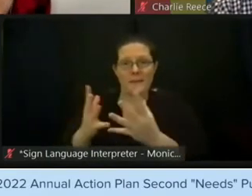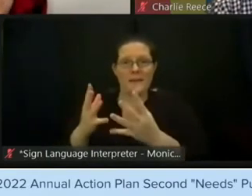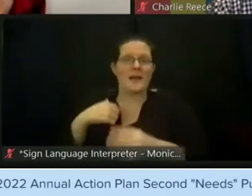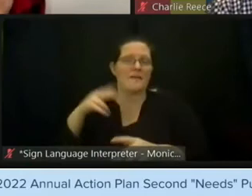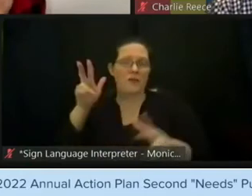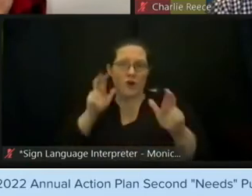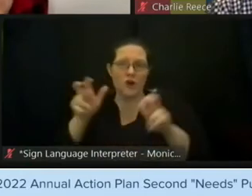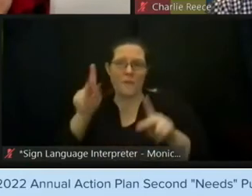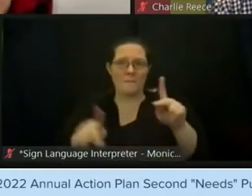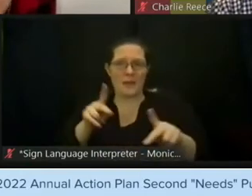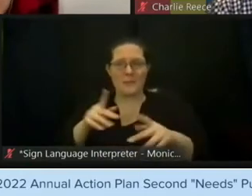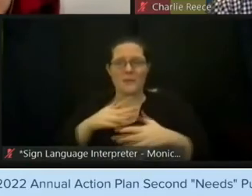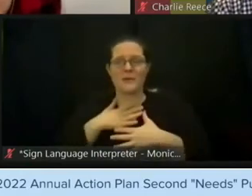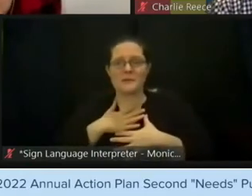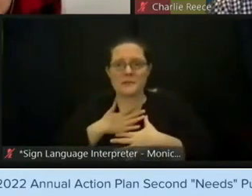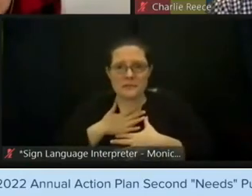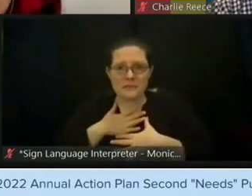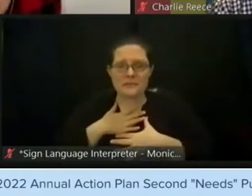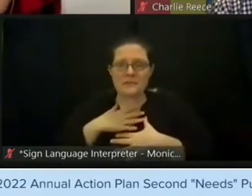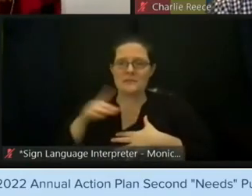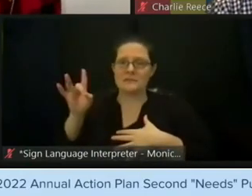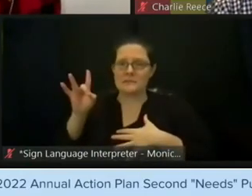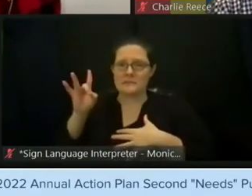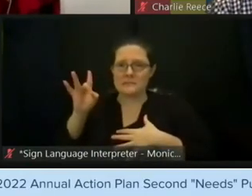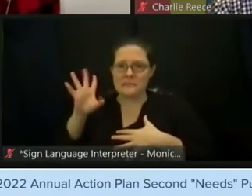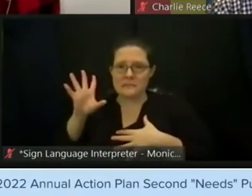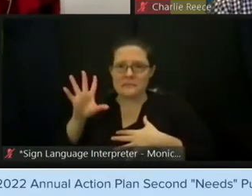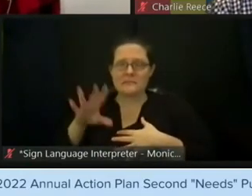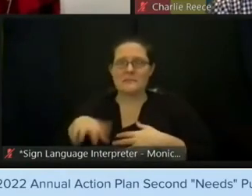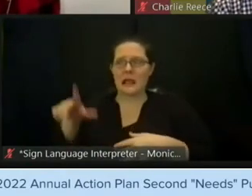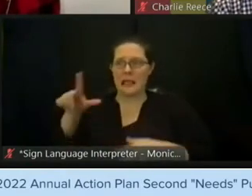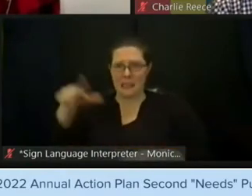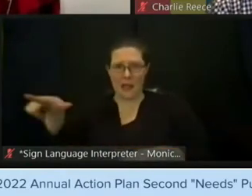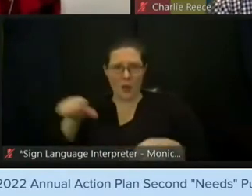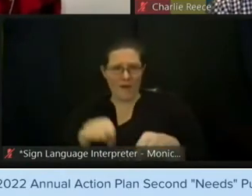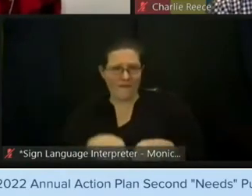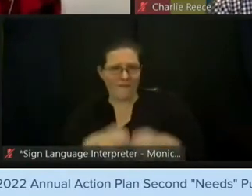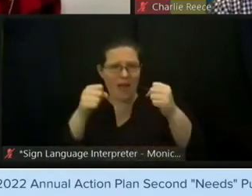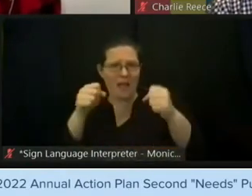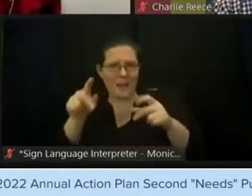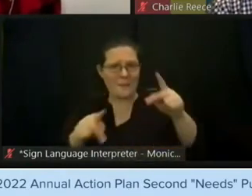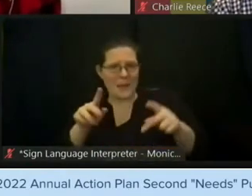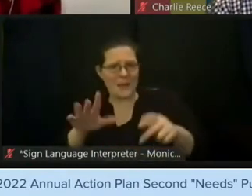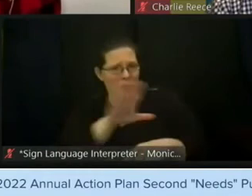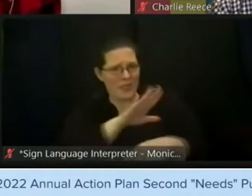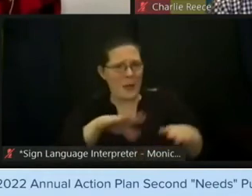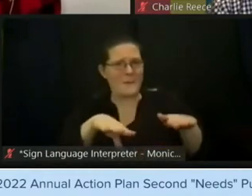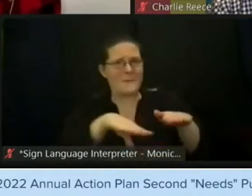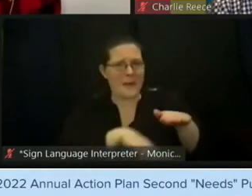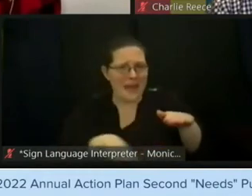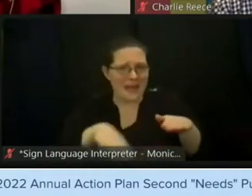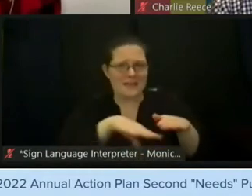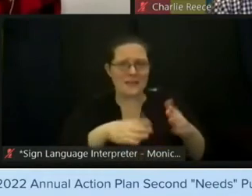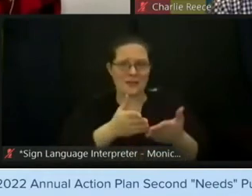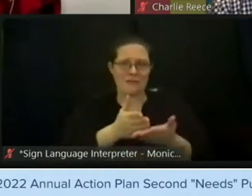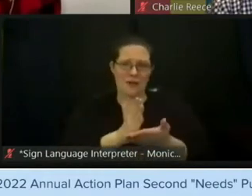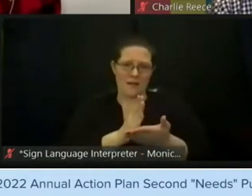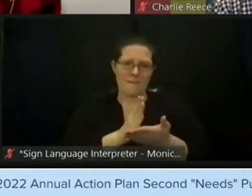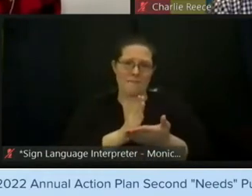heartbreaking, egregious stories of landlords violating people's basic rights in every imaginable